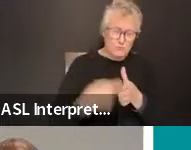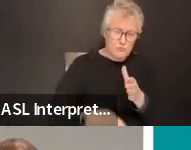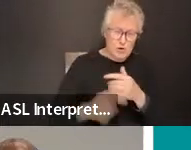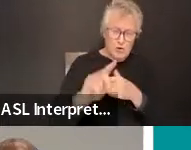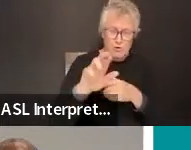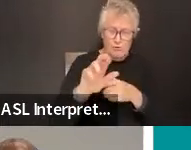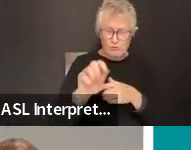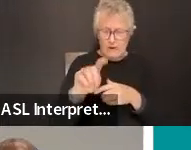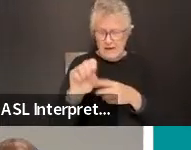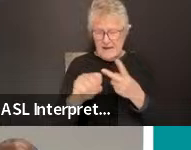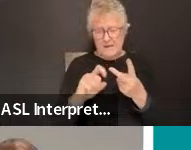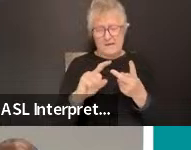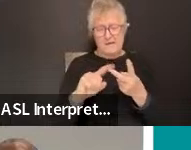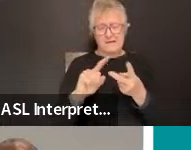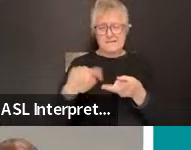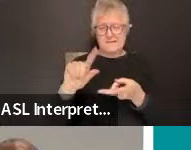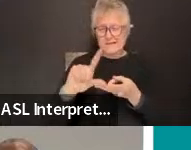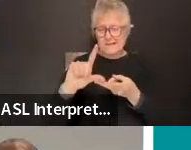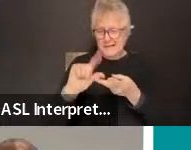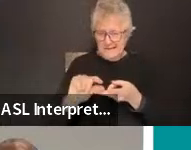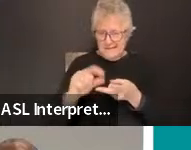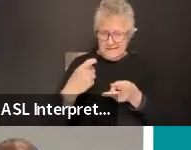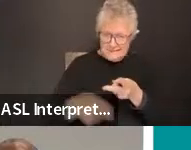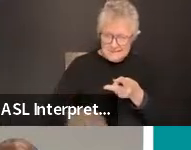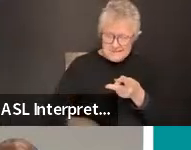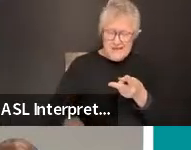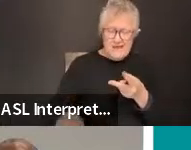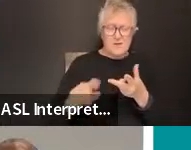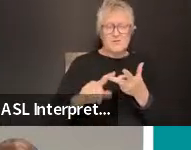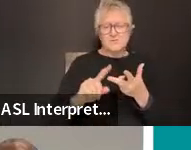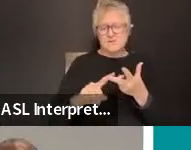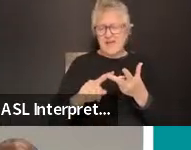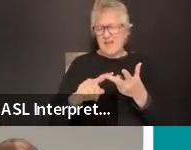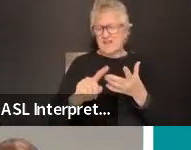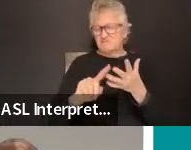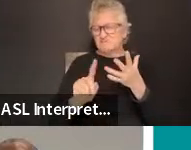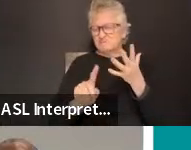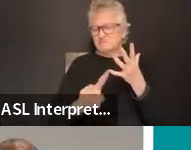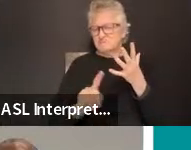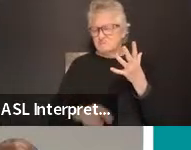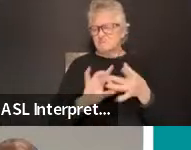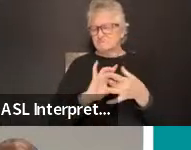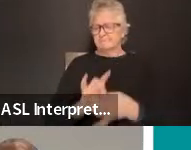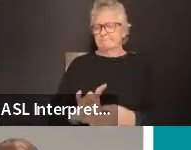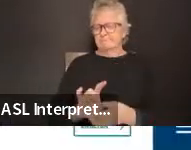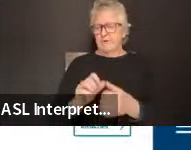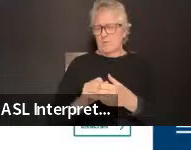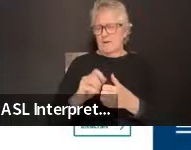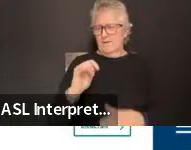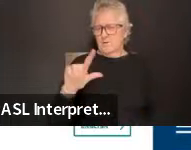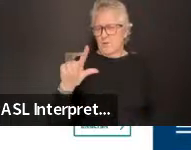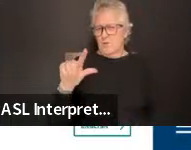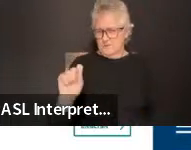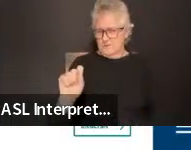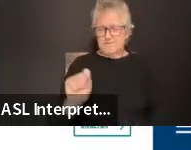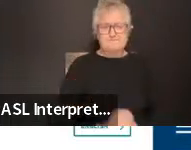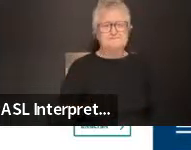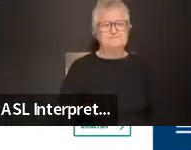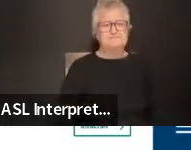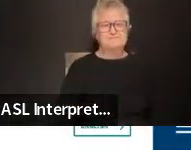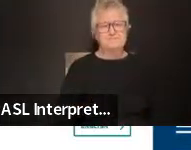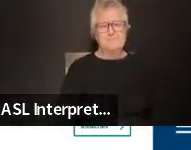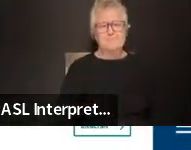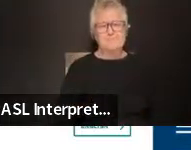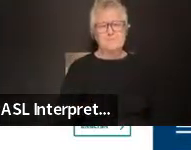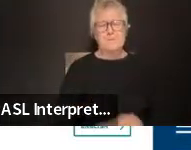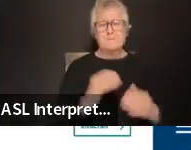exemptions, and other factors with tolling. So exciting work starting there. Next slide, please.